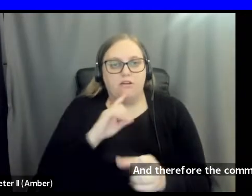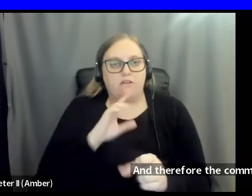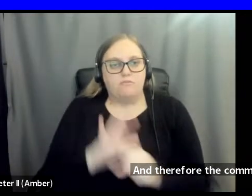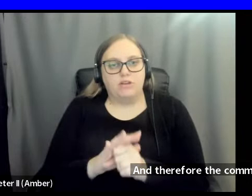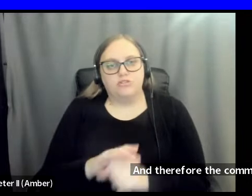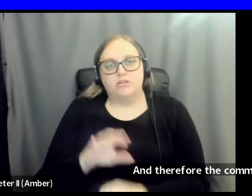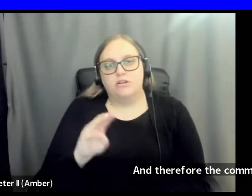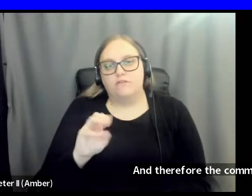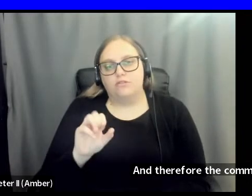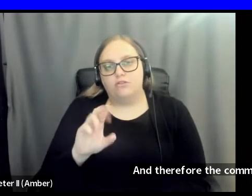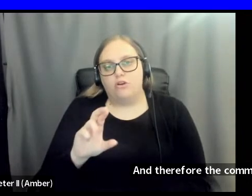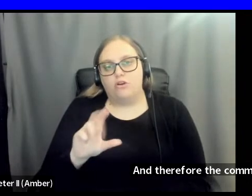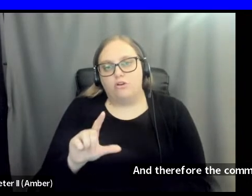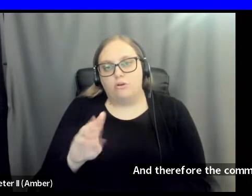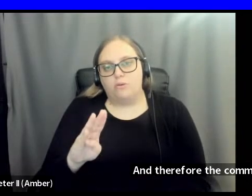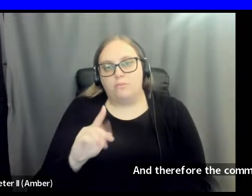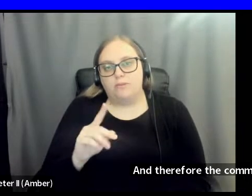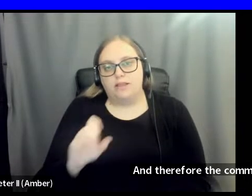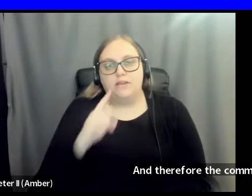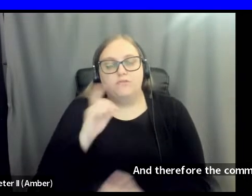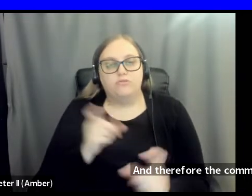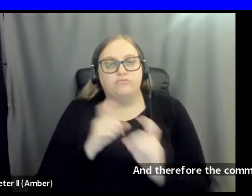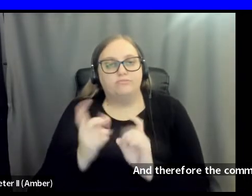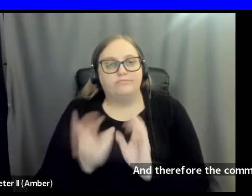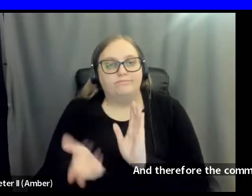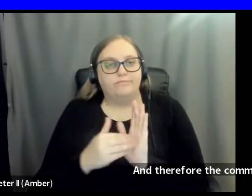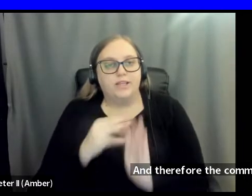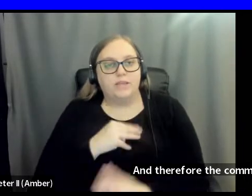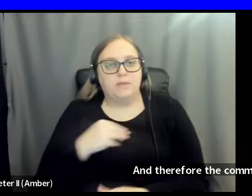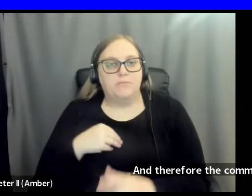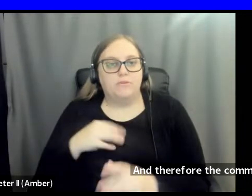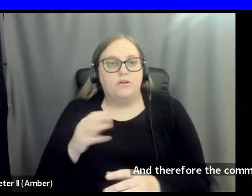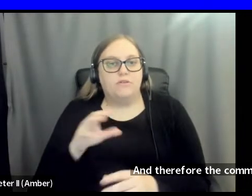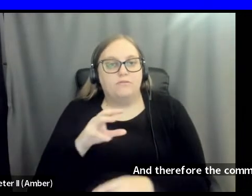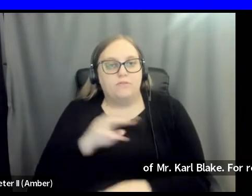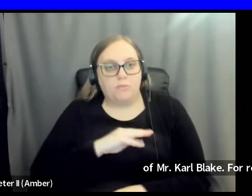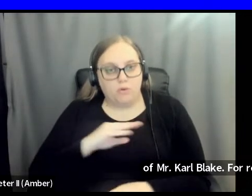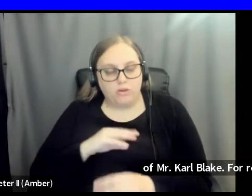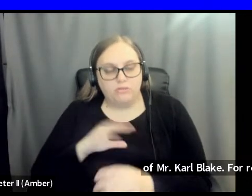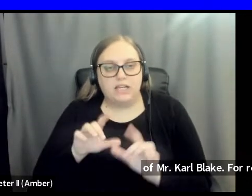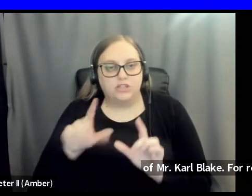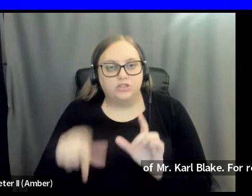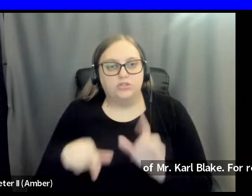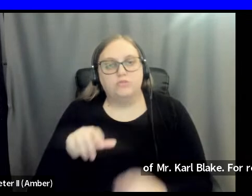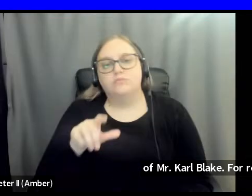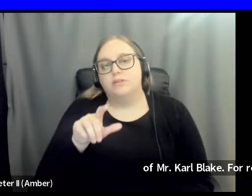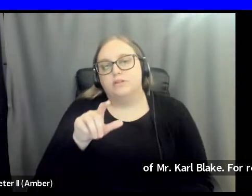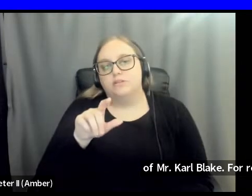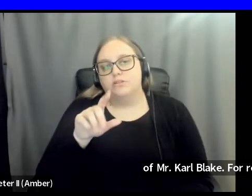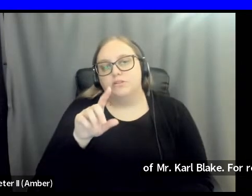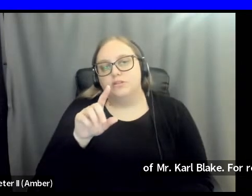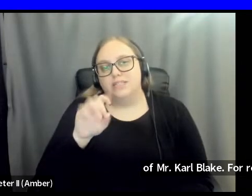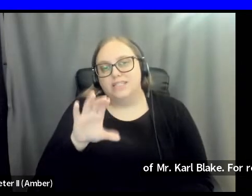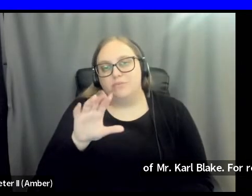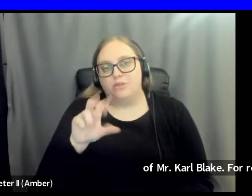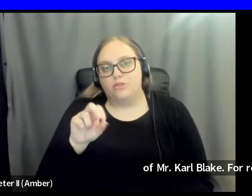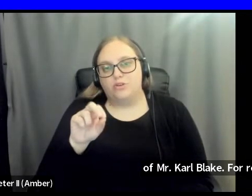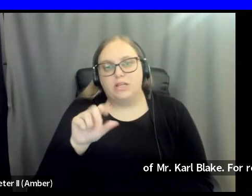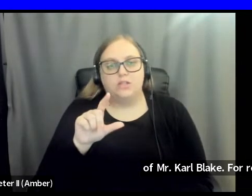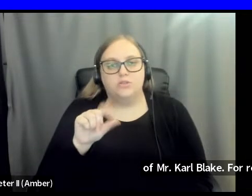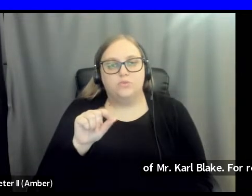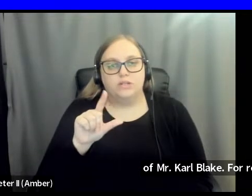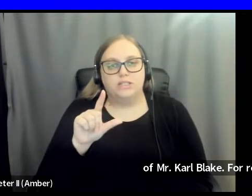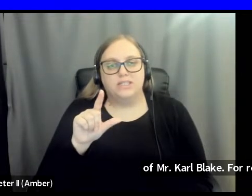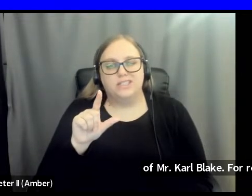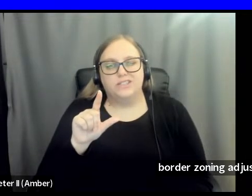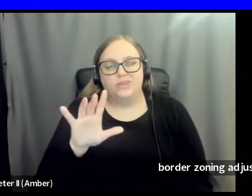Carl Blake for reappointment as a member of the Board of Zoning Adjustment for a term to expire on September 30th, 2025.